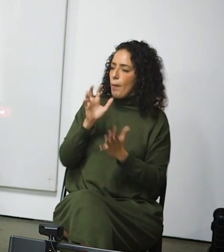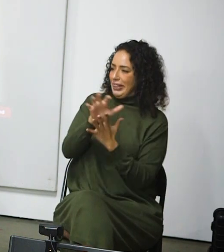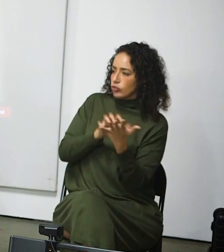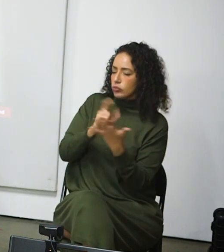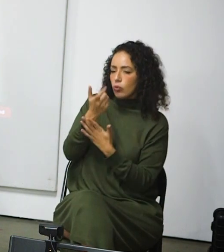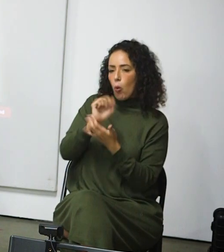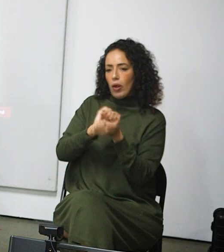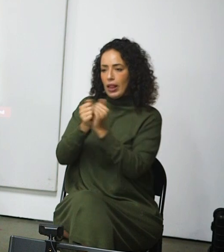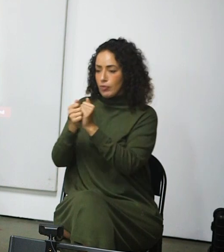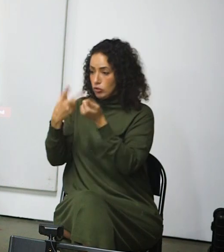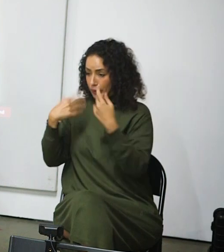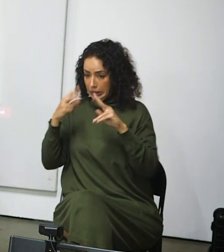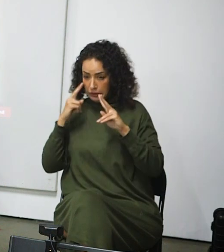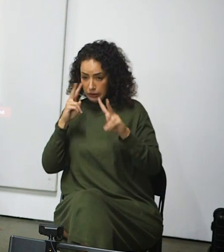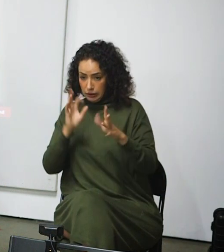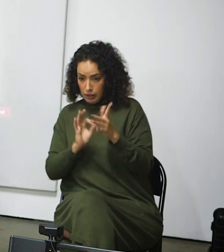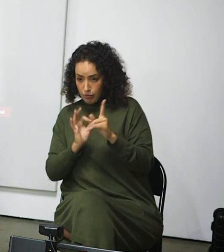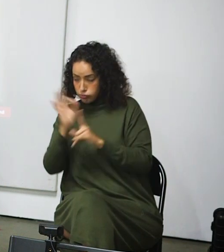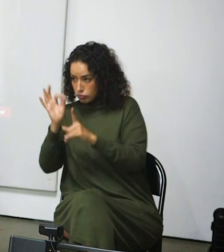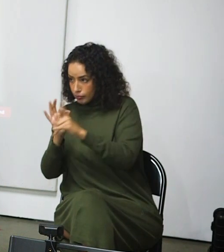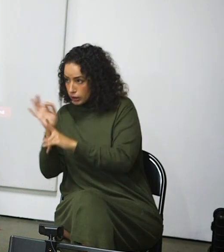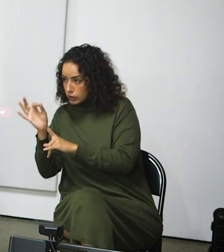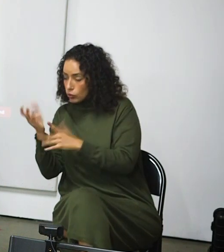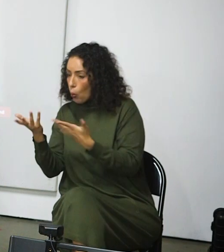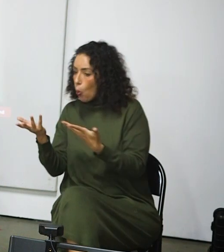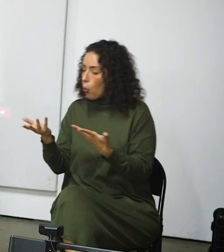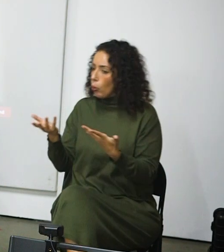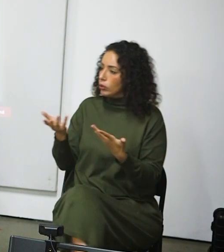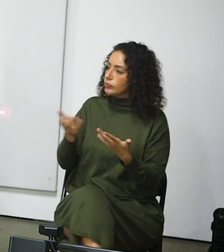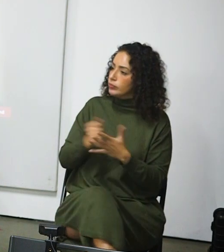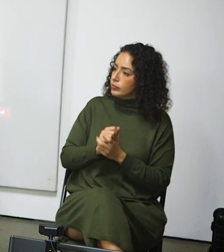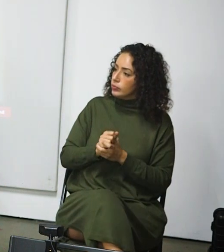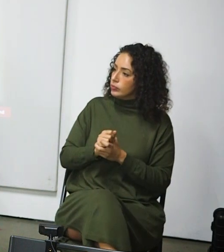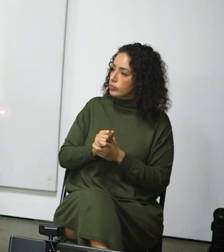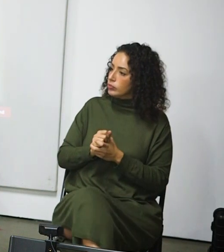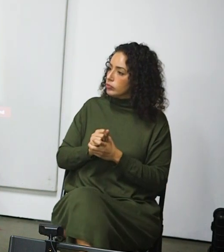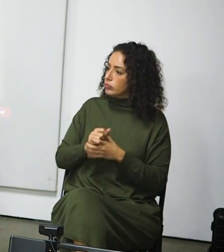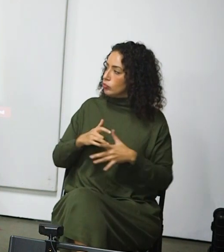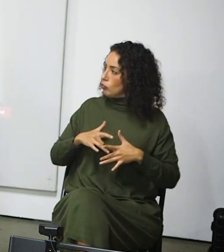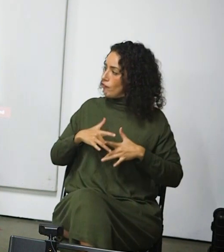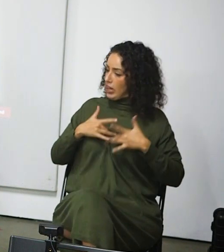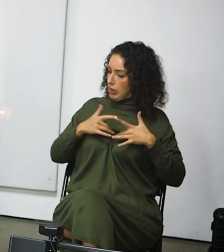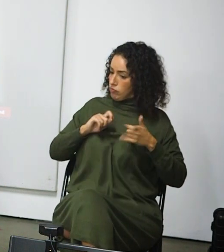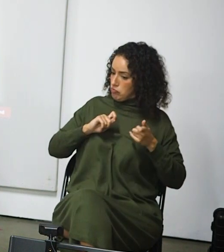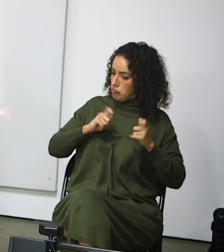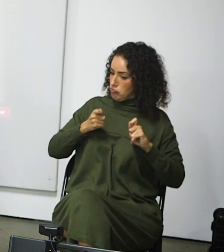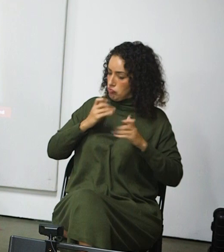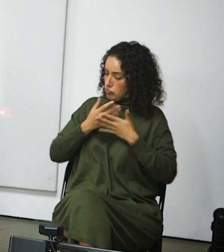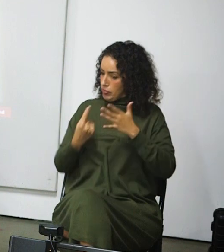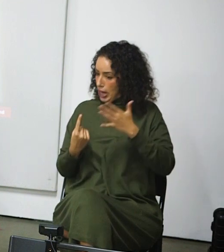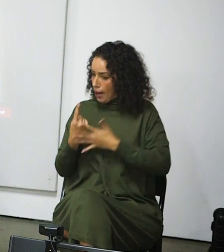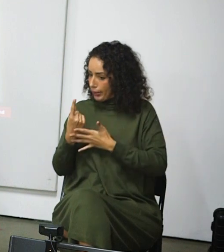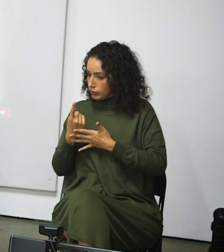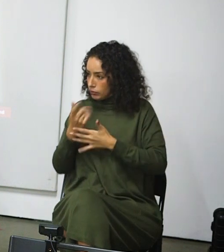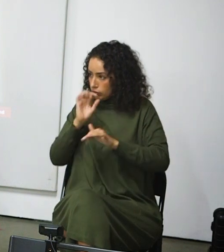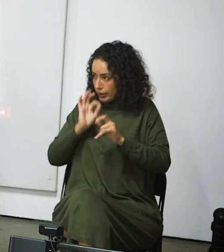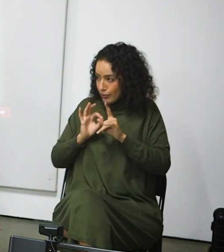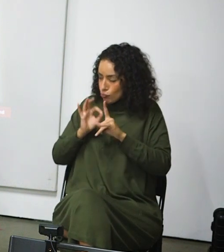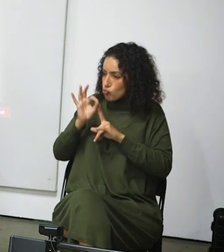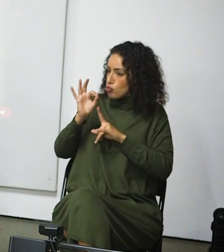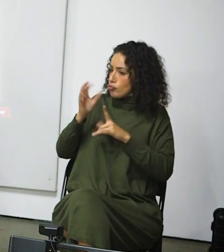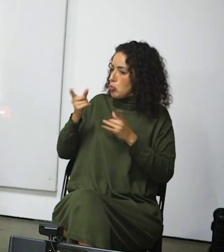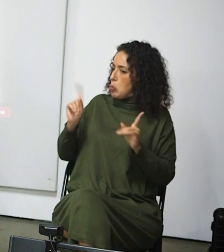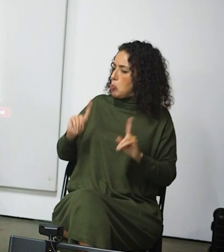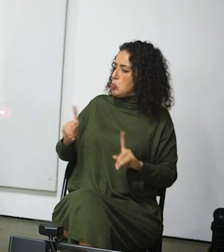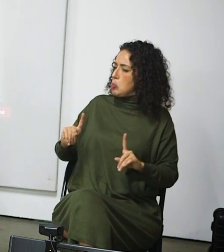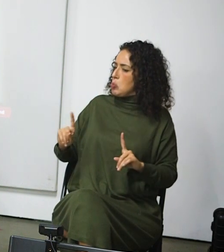improve? Are there any instances where you feel like things have changed for the better significantly,